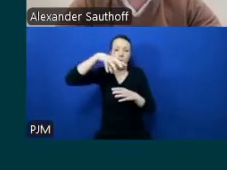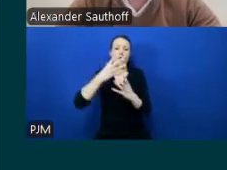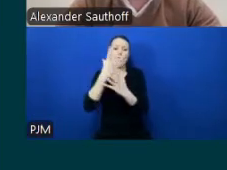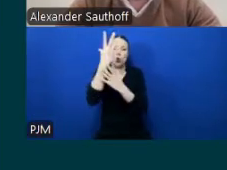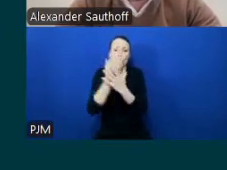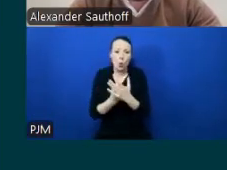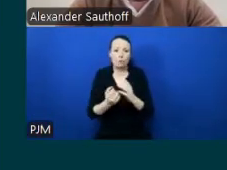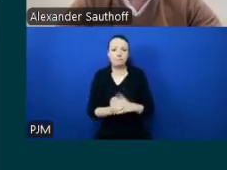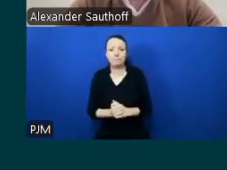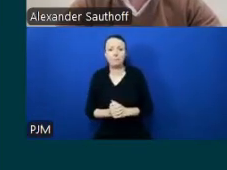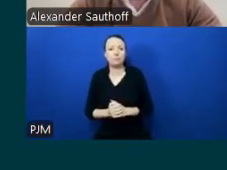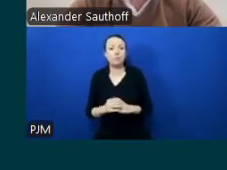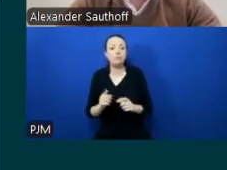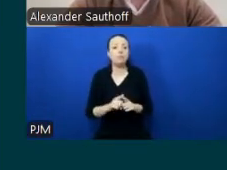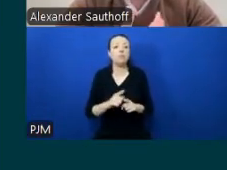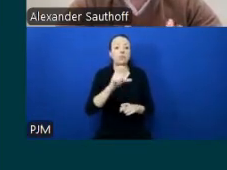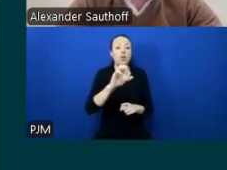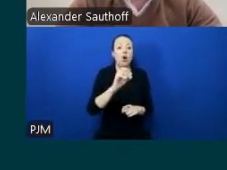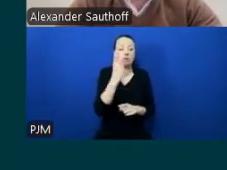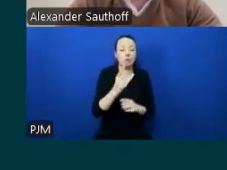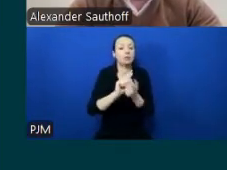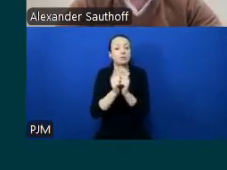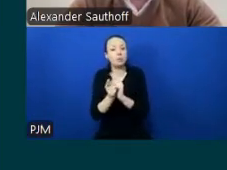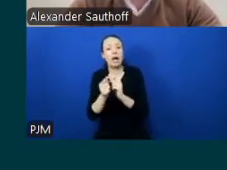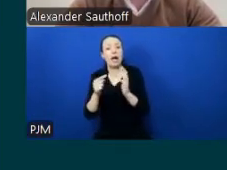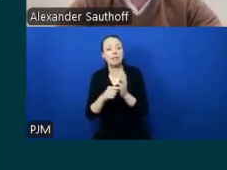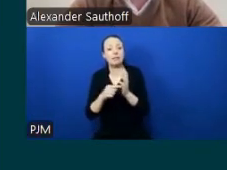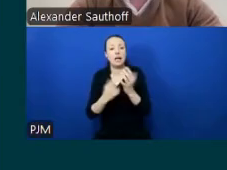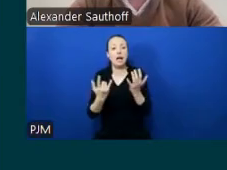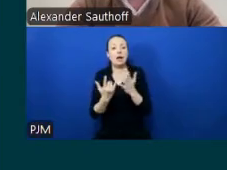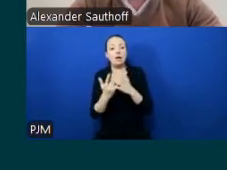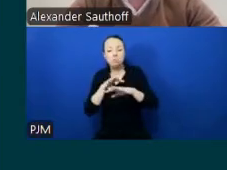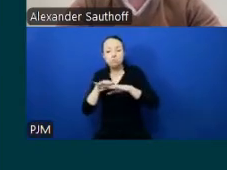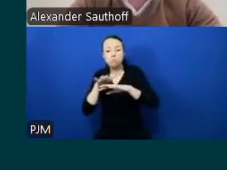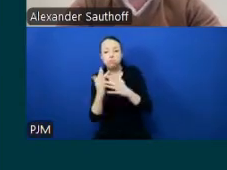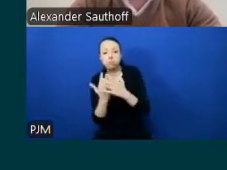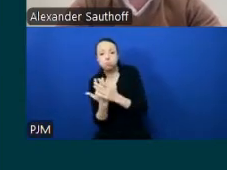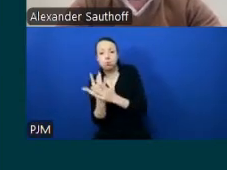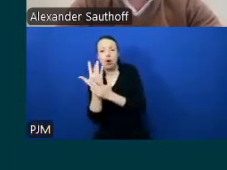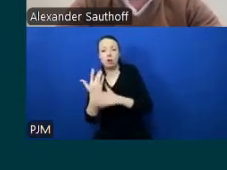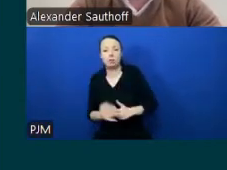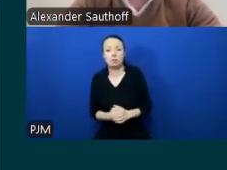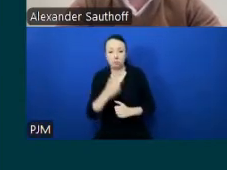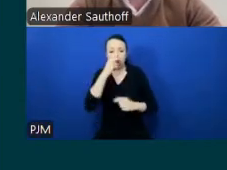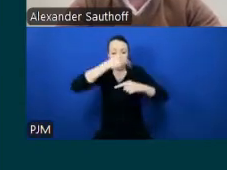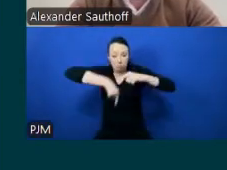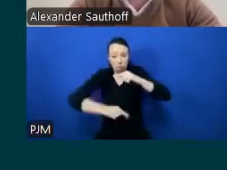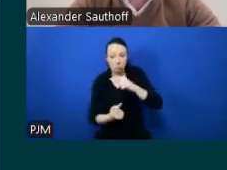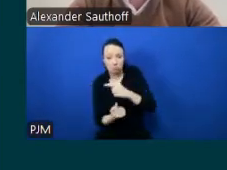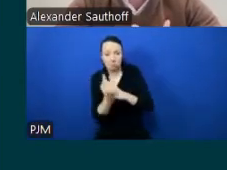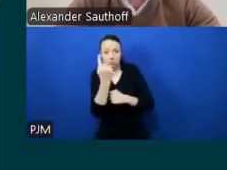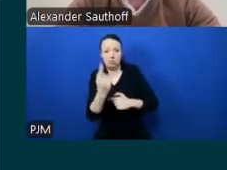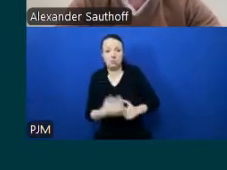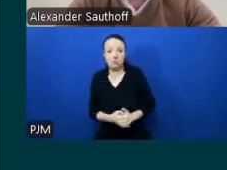it into biomass. But for example, wood, foliage, or the roots of trees, and